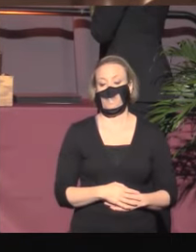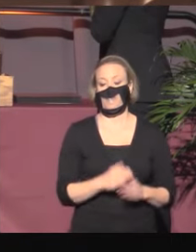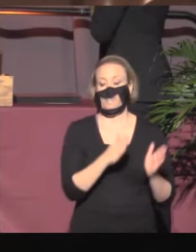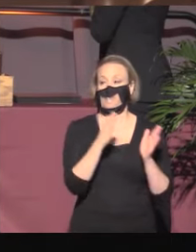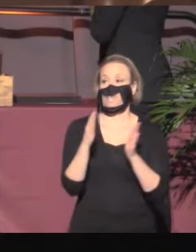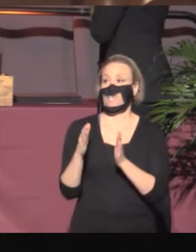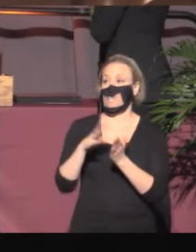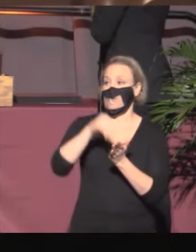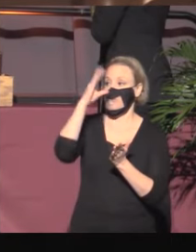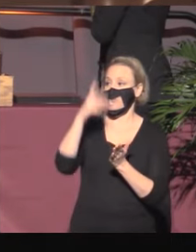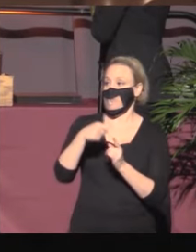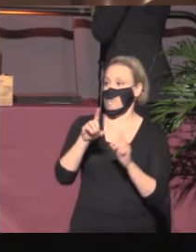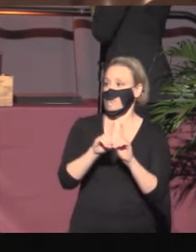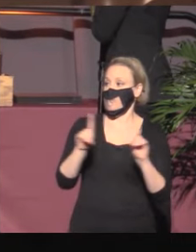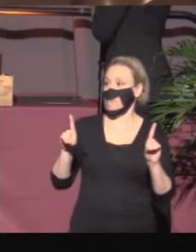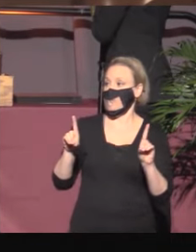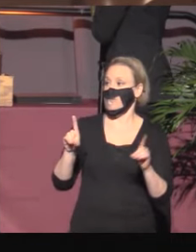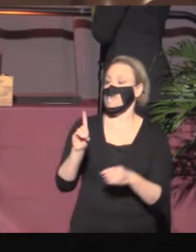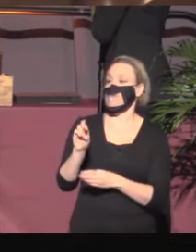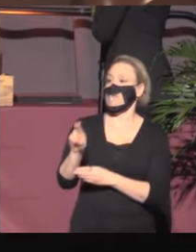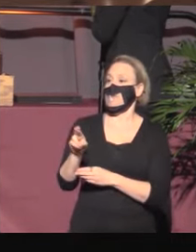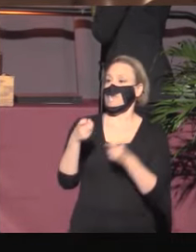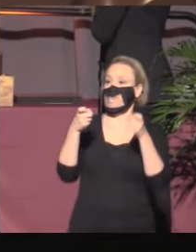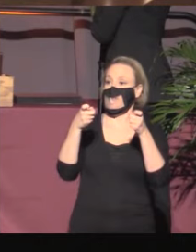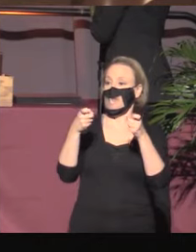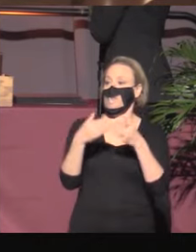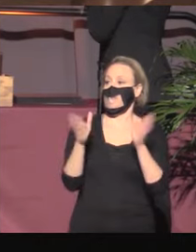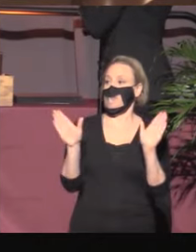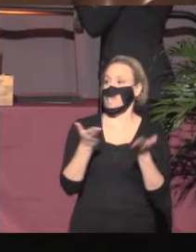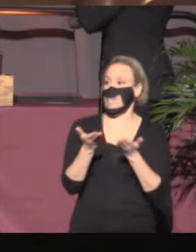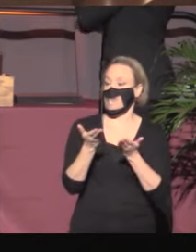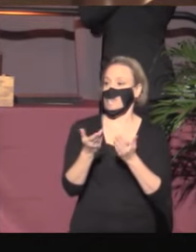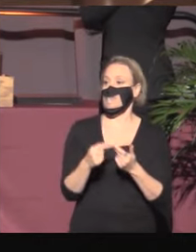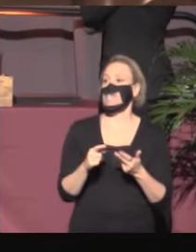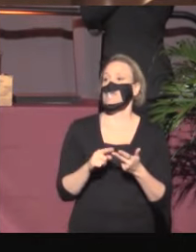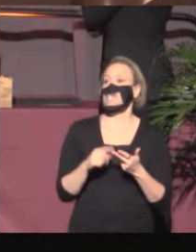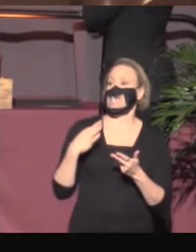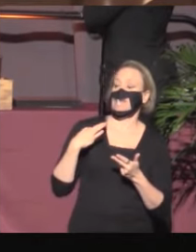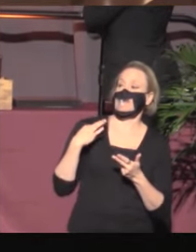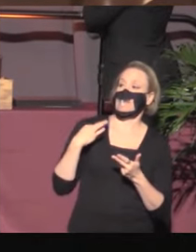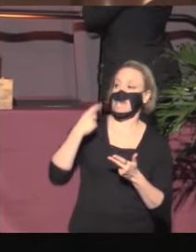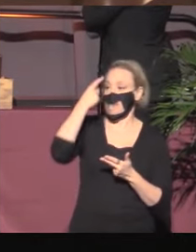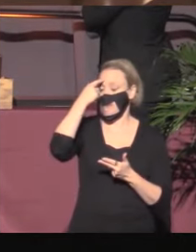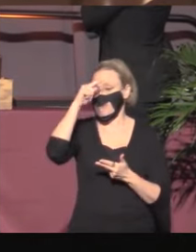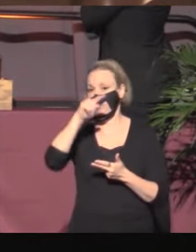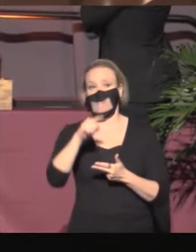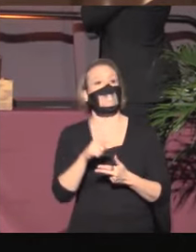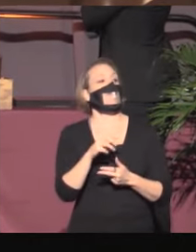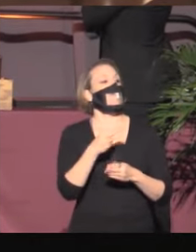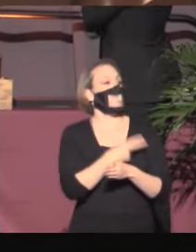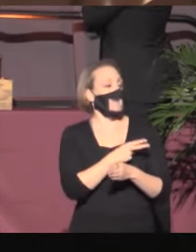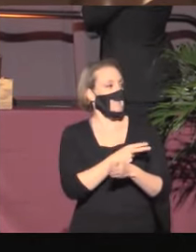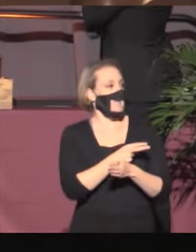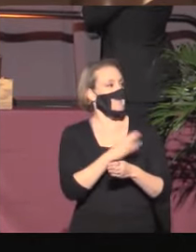Will the candidates for the degree of Doctor of Management and Public Service and the candidates for Master of Business Administration, Master